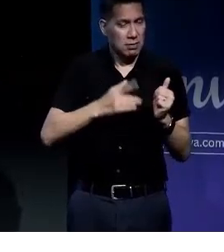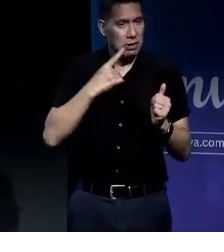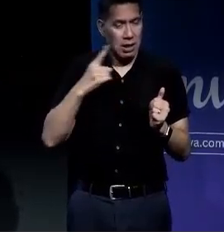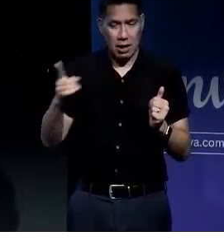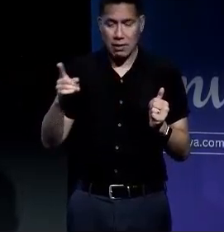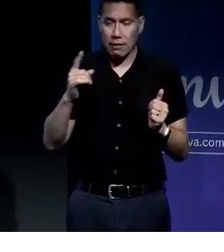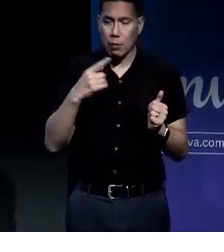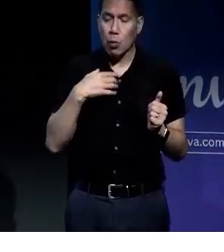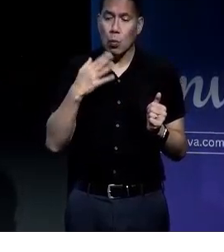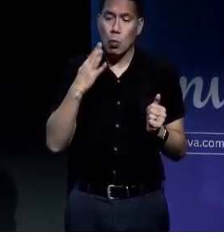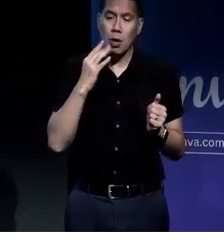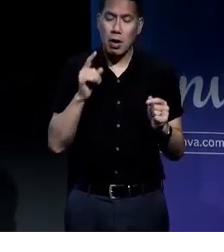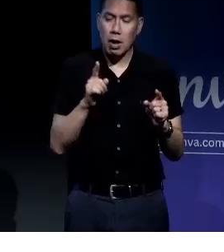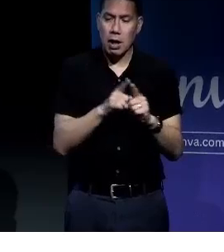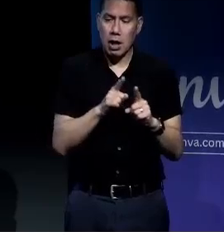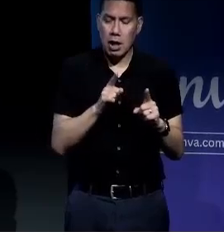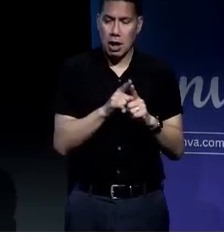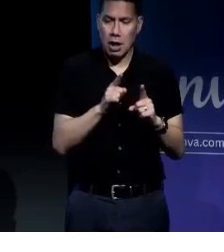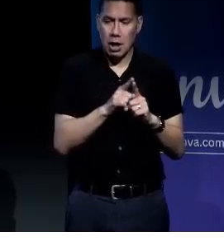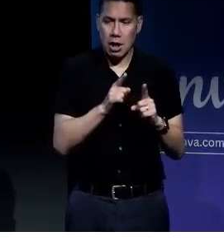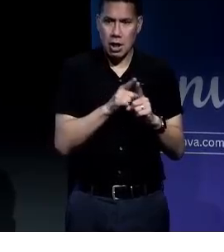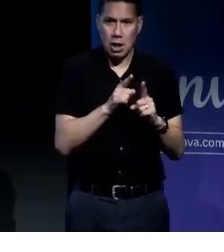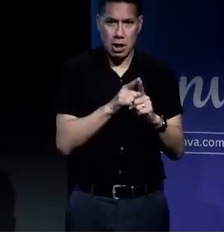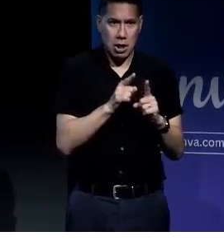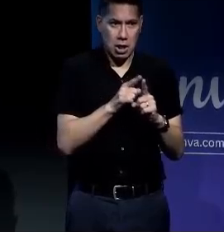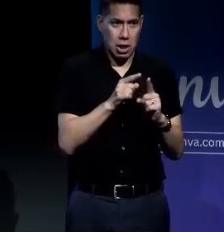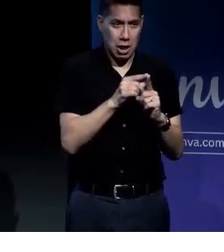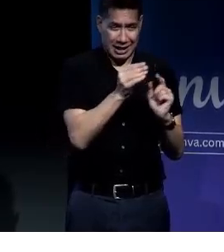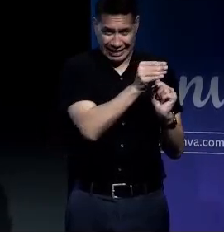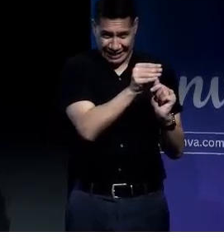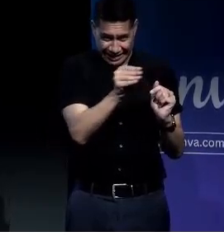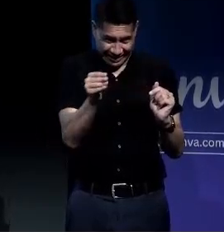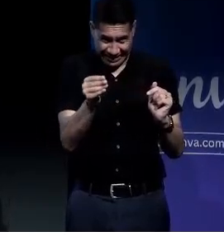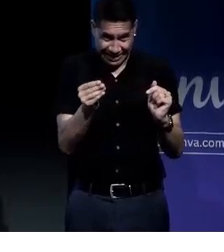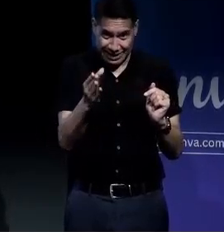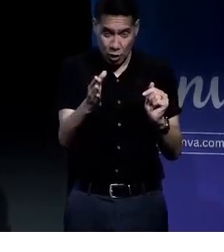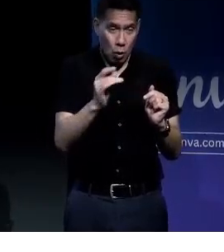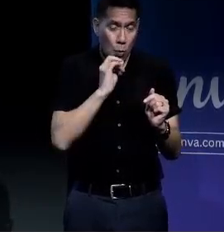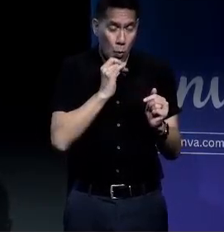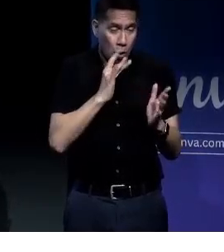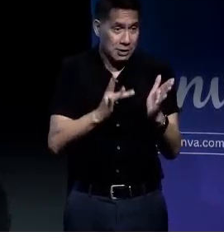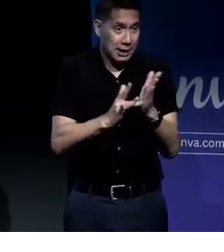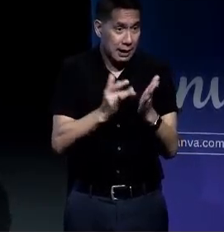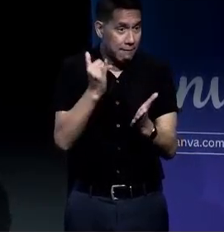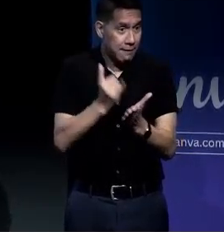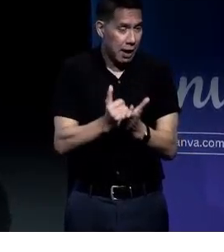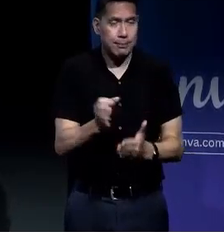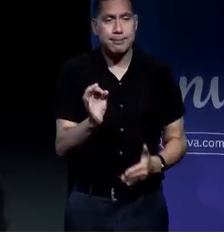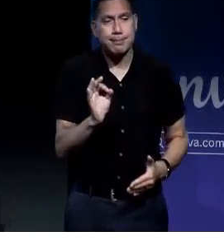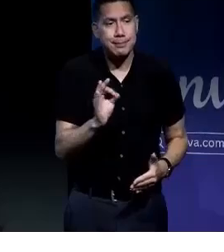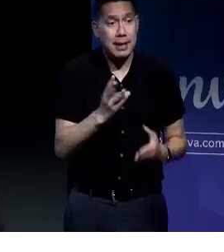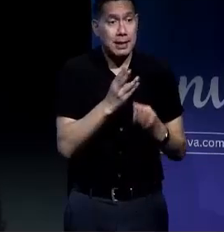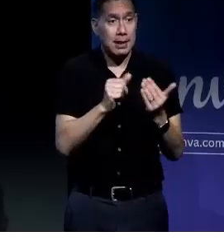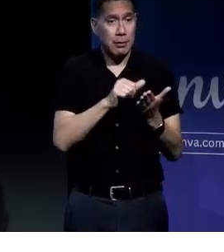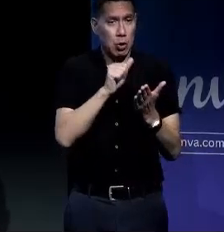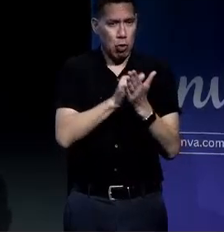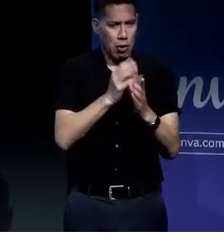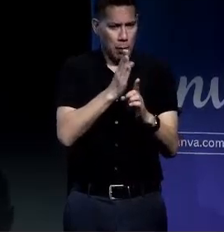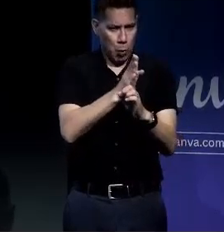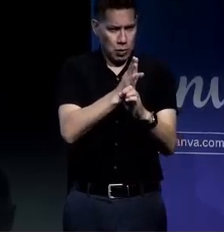like into the Android store, we're not going to fail technically. So I will, if something's right on the border,